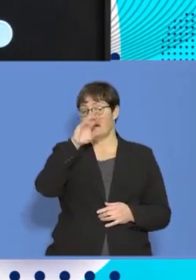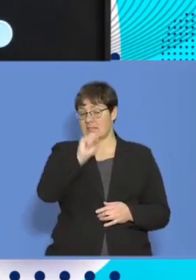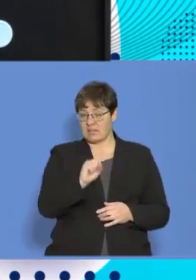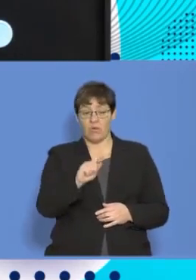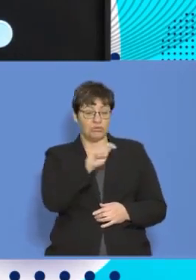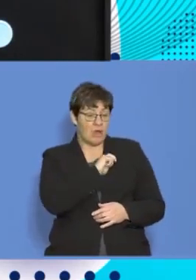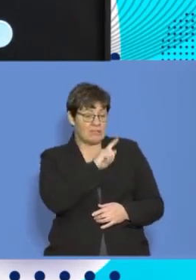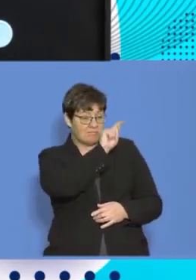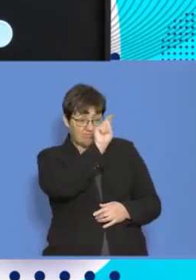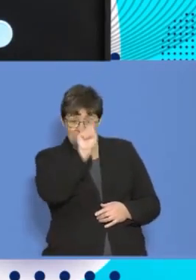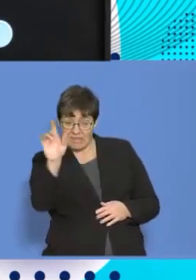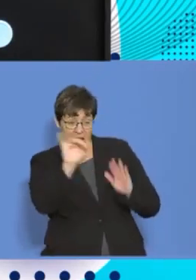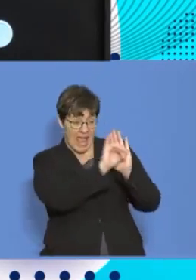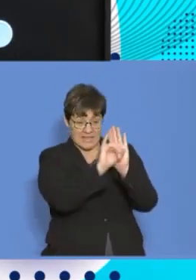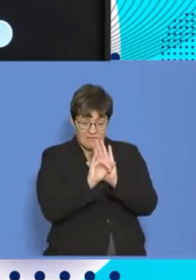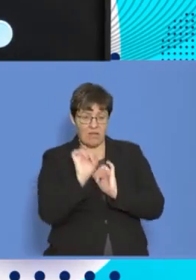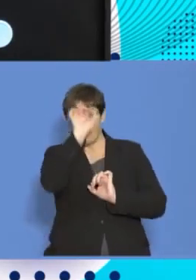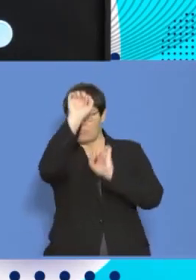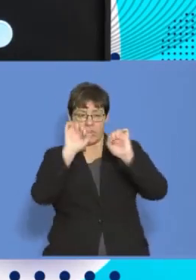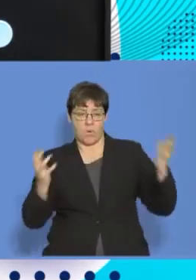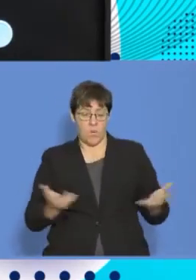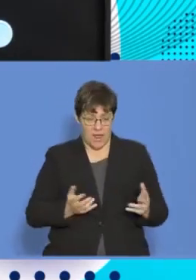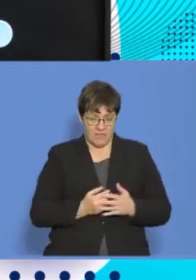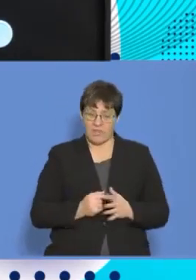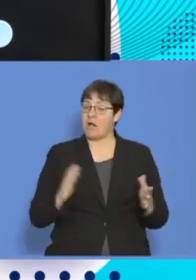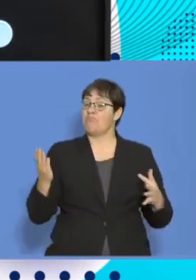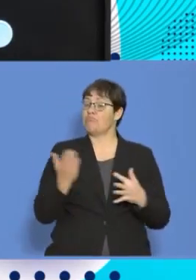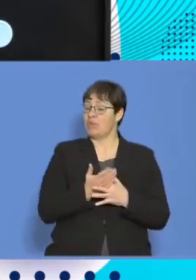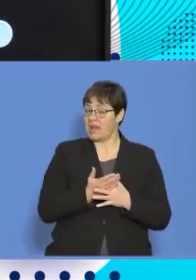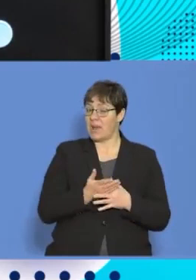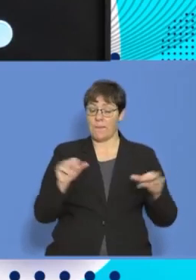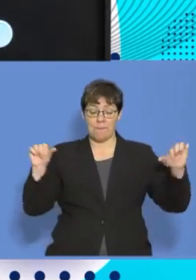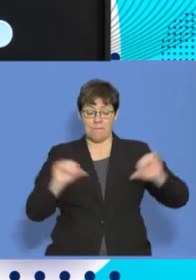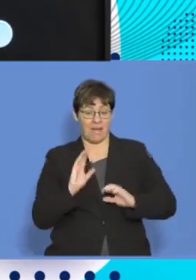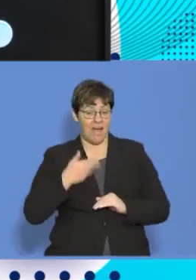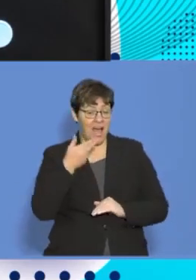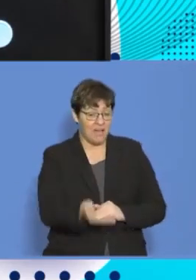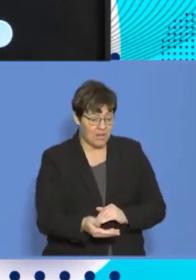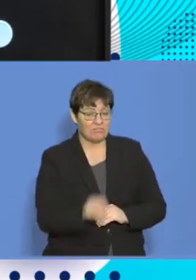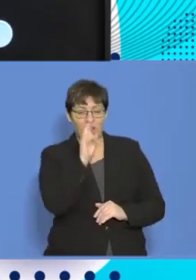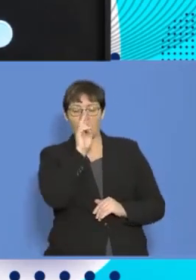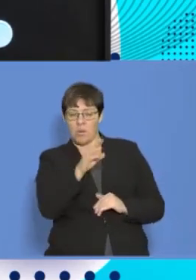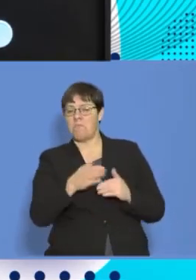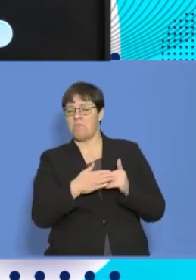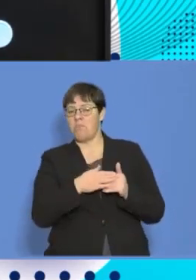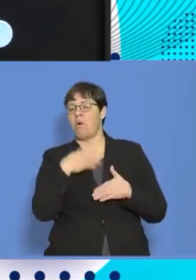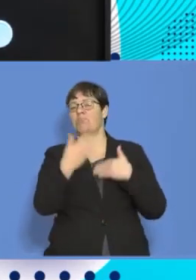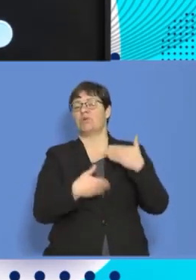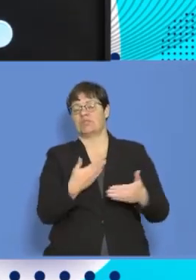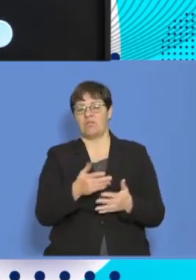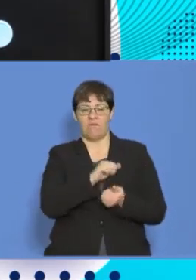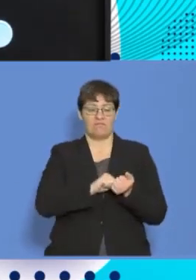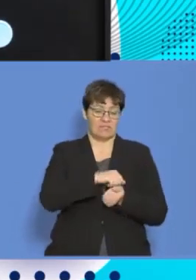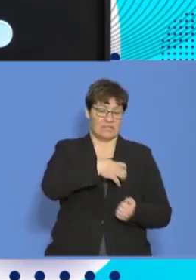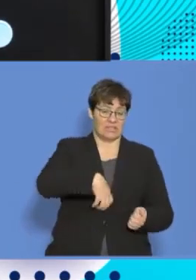able to identify organs and know their locations. Let's have a little comfort break, and when we get back, we can look at the further processes of